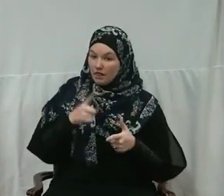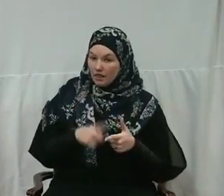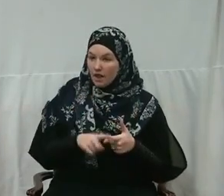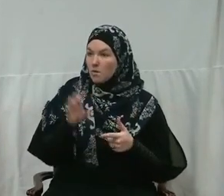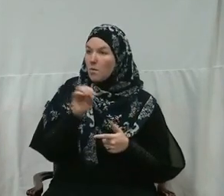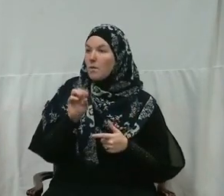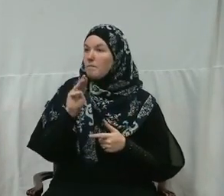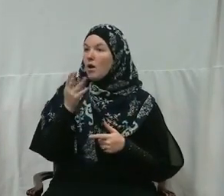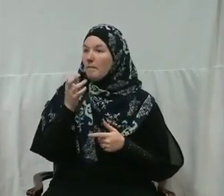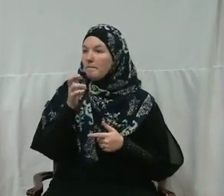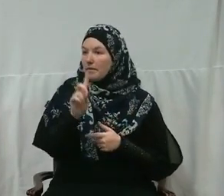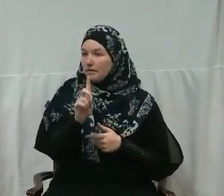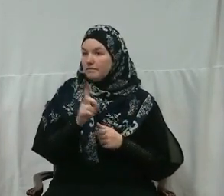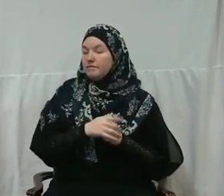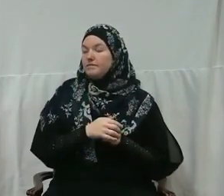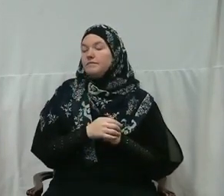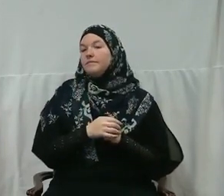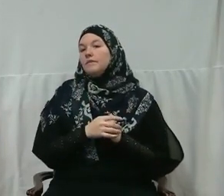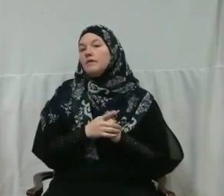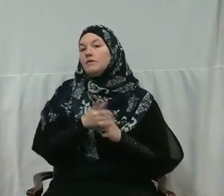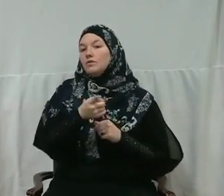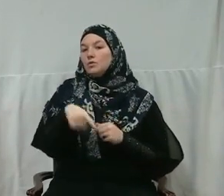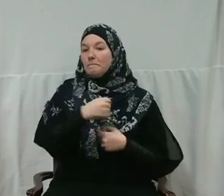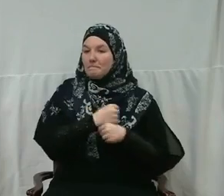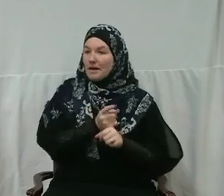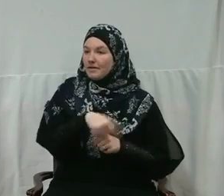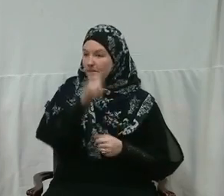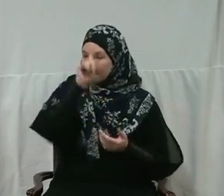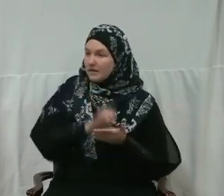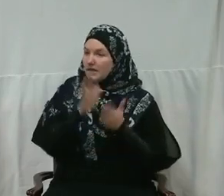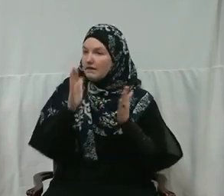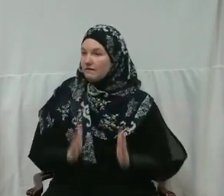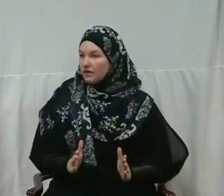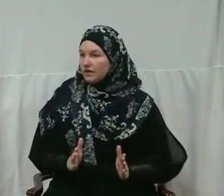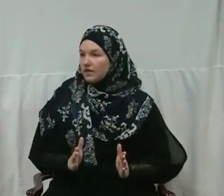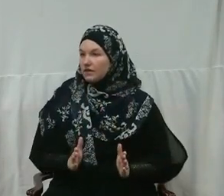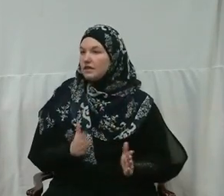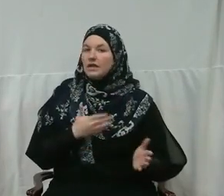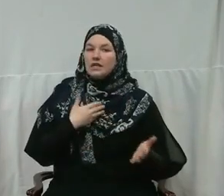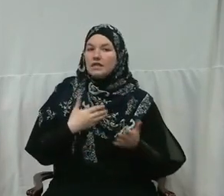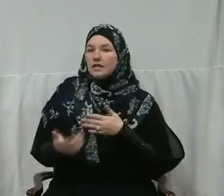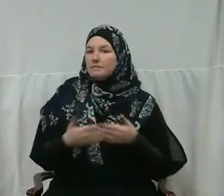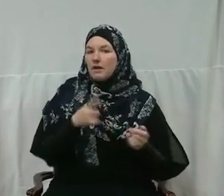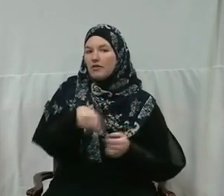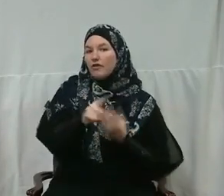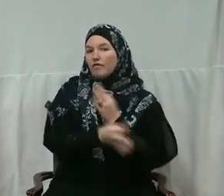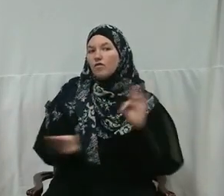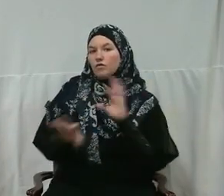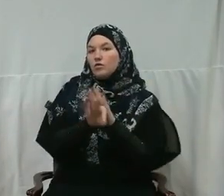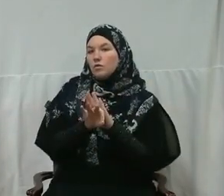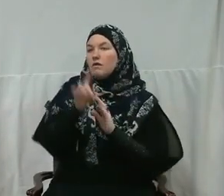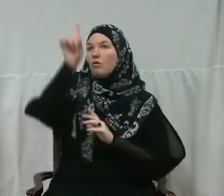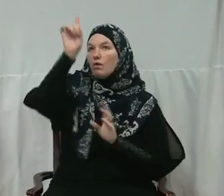Muhammad, coerce people to make them believers despite their free choice that Allah has given